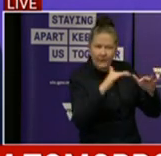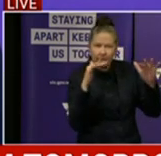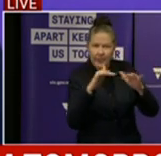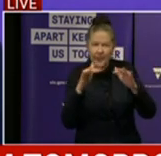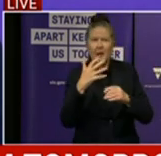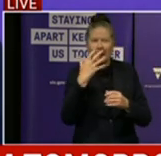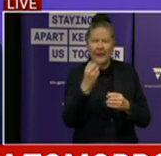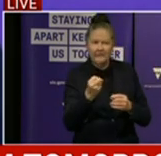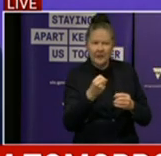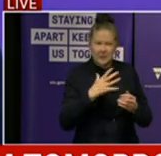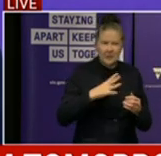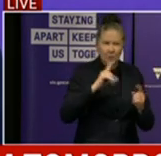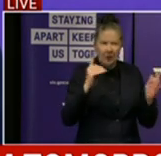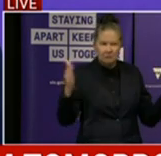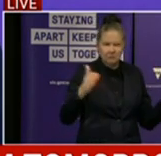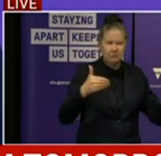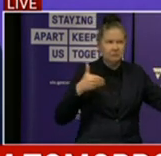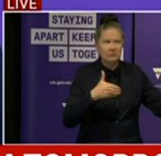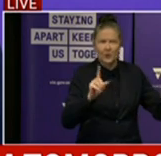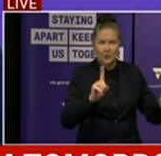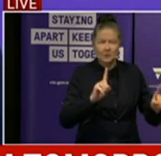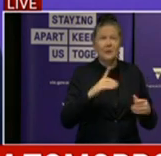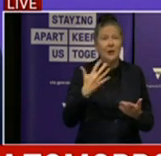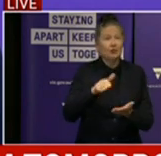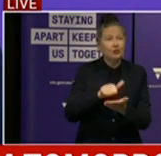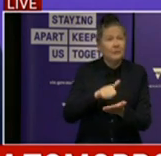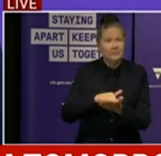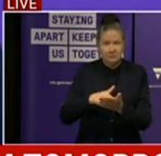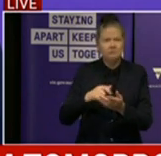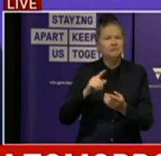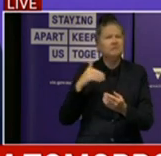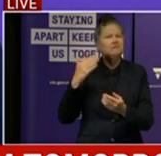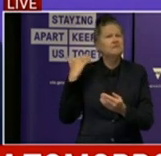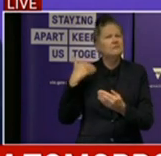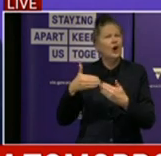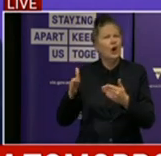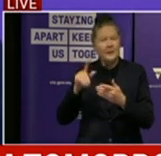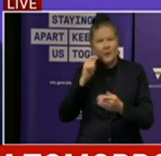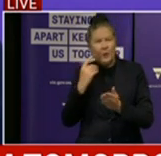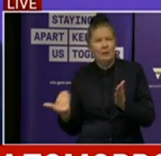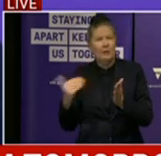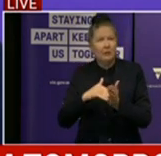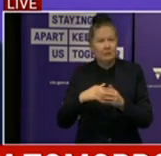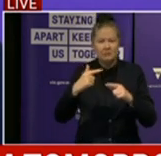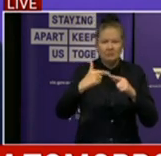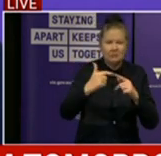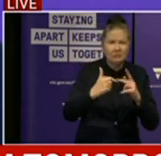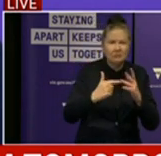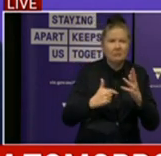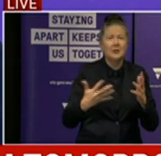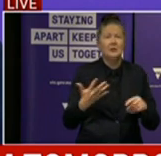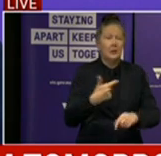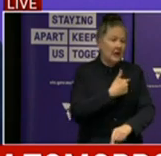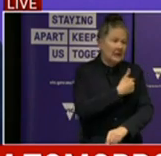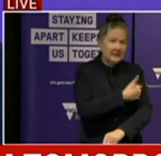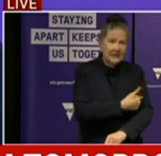density. Retail, of course, has remained open and will be expanded to include personal services such as beauty and tattooing where a mask